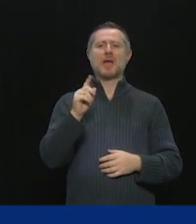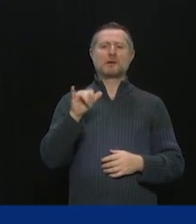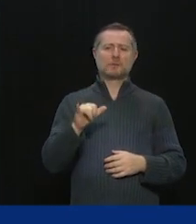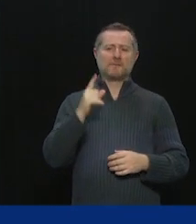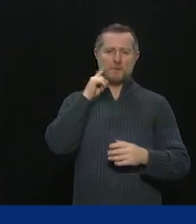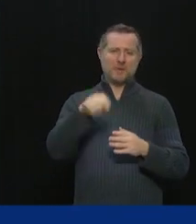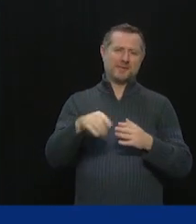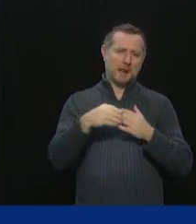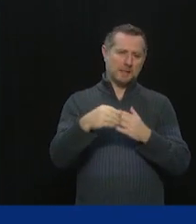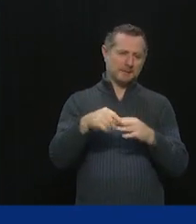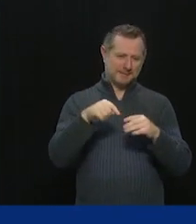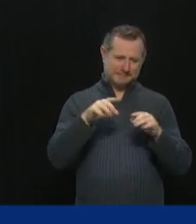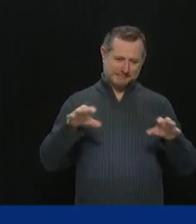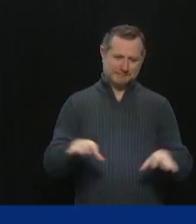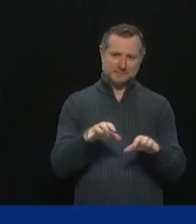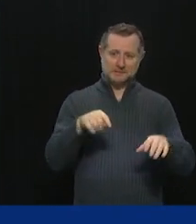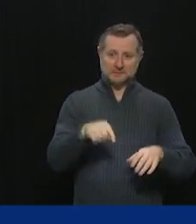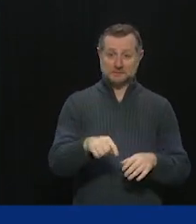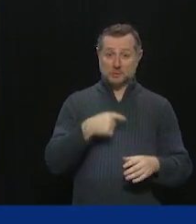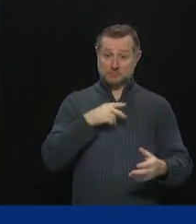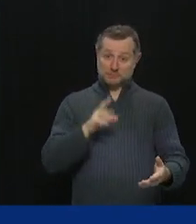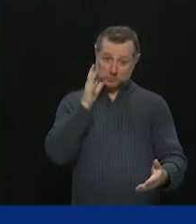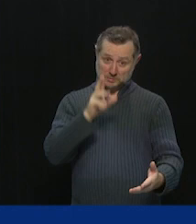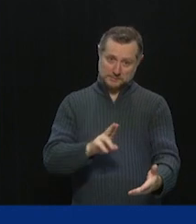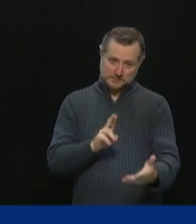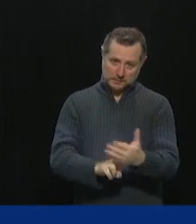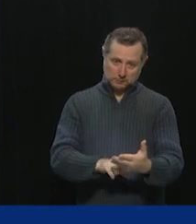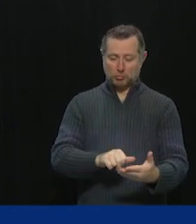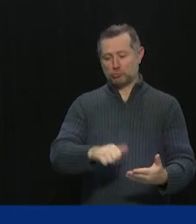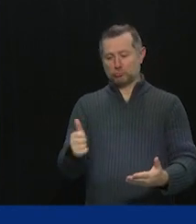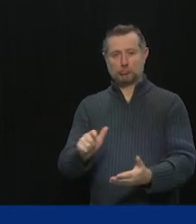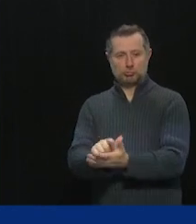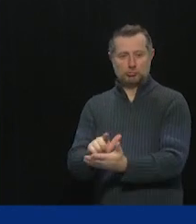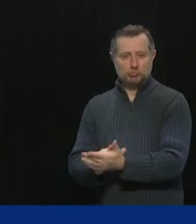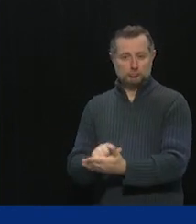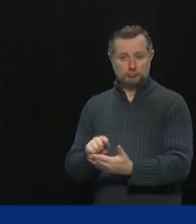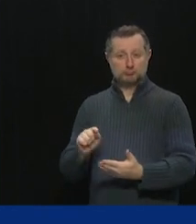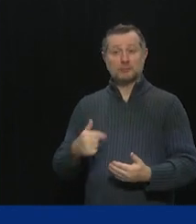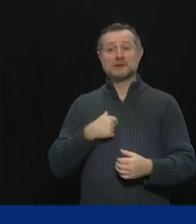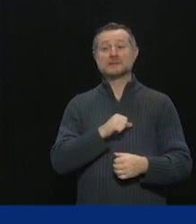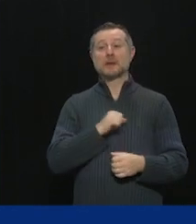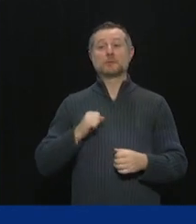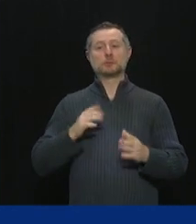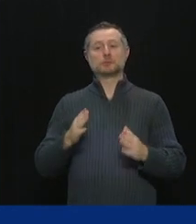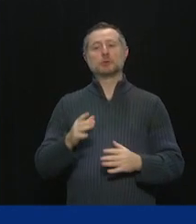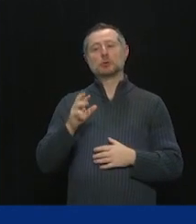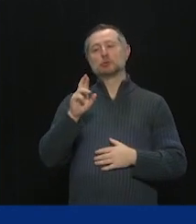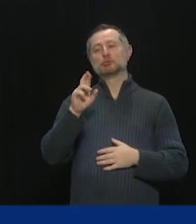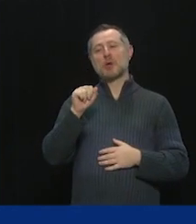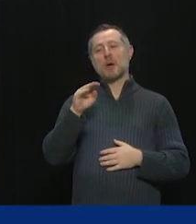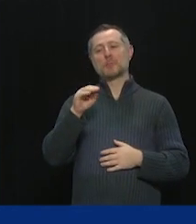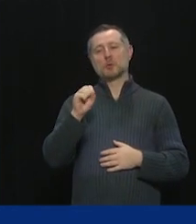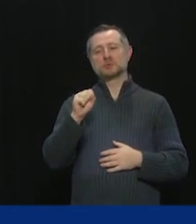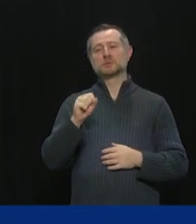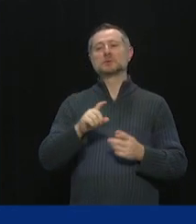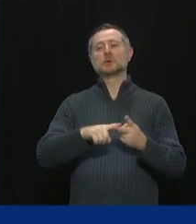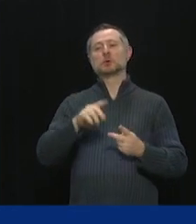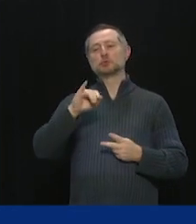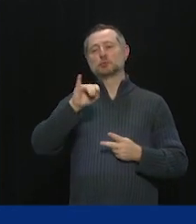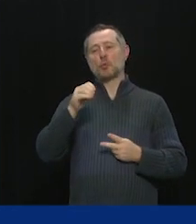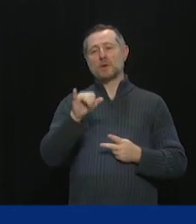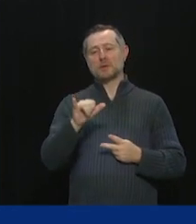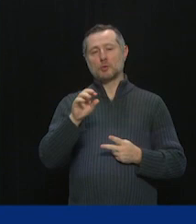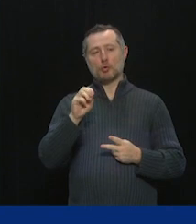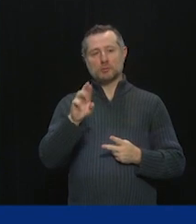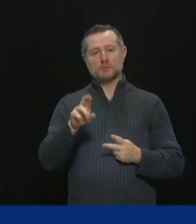I'm also passing legislation supported by Senator Ramos and Assemblymember Joyner in New York City to fight